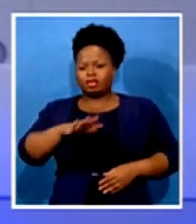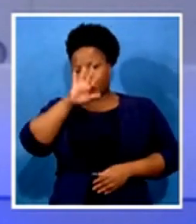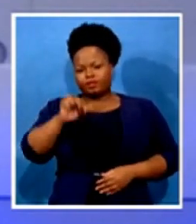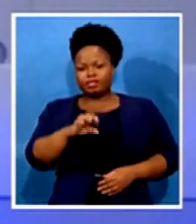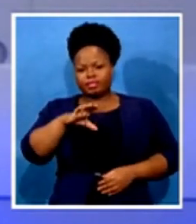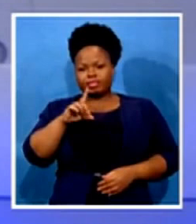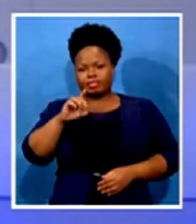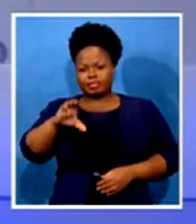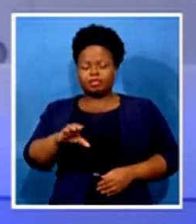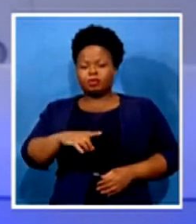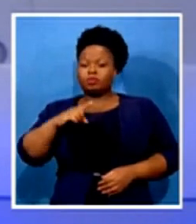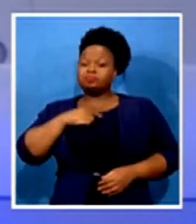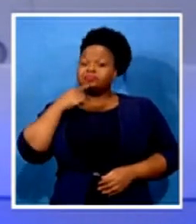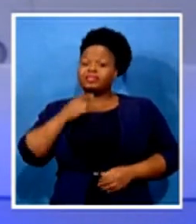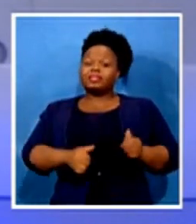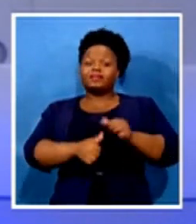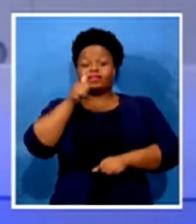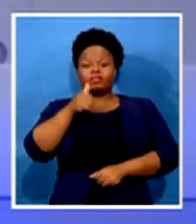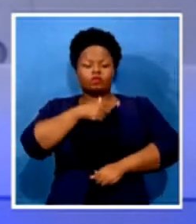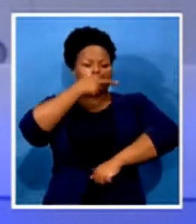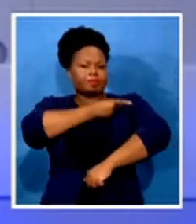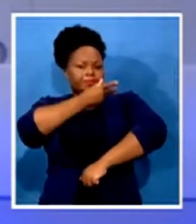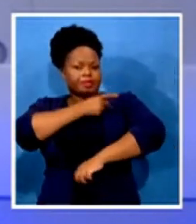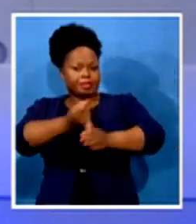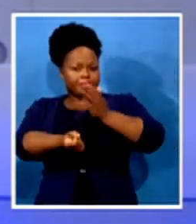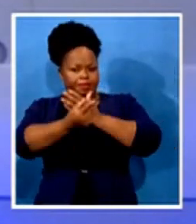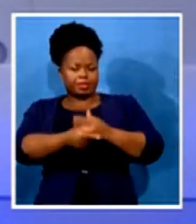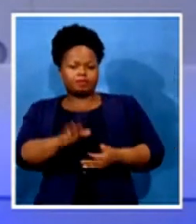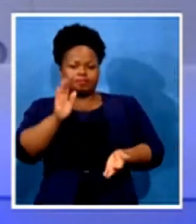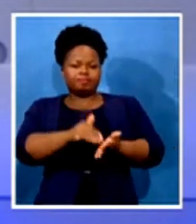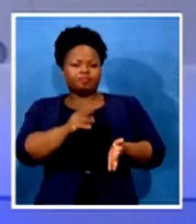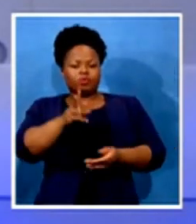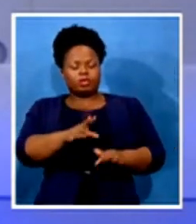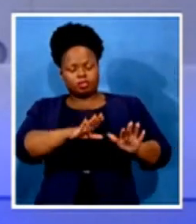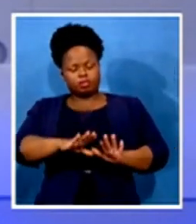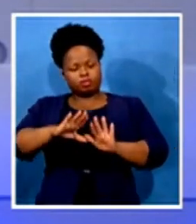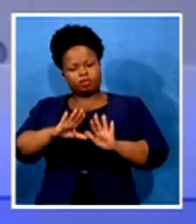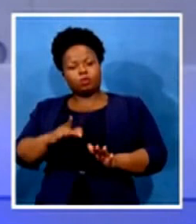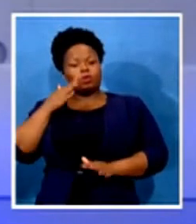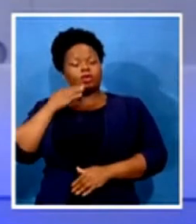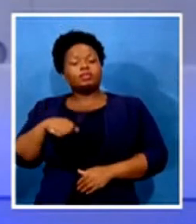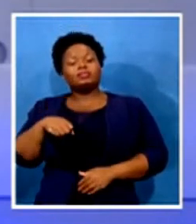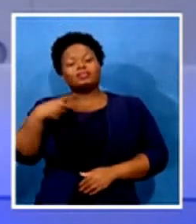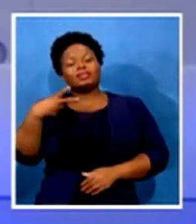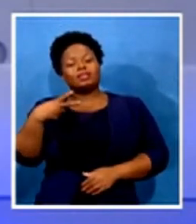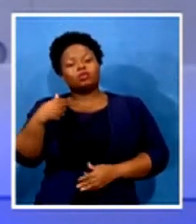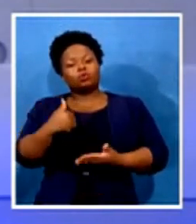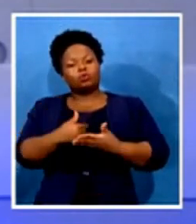of vaccinations would be arriving on the continent only in April. So that's how